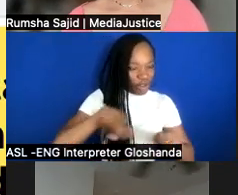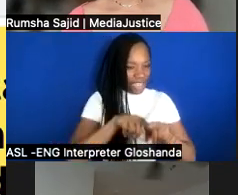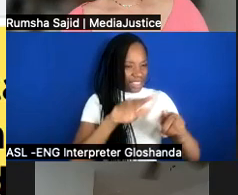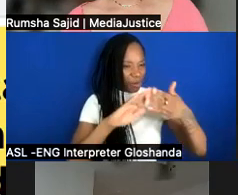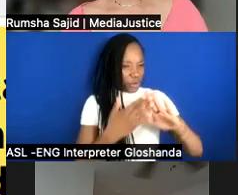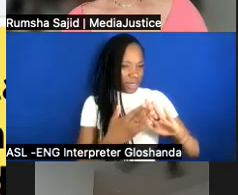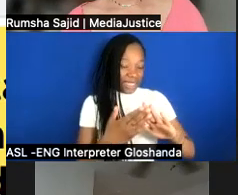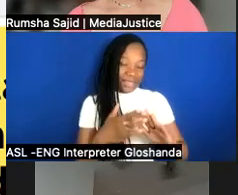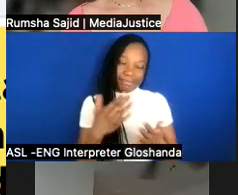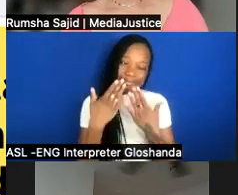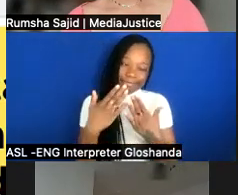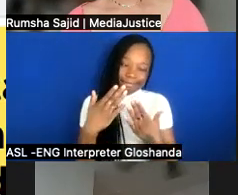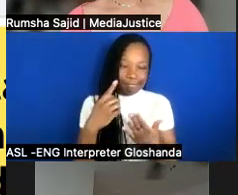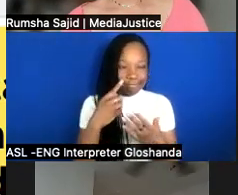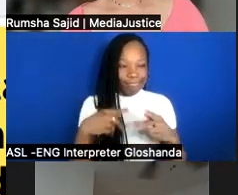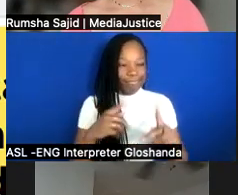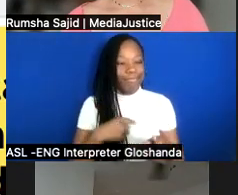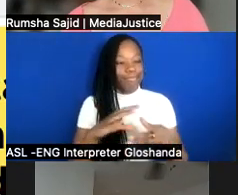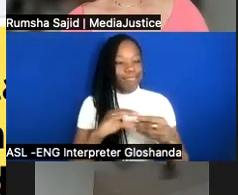community. Thank you.